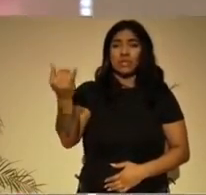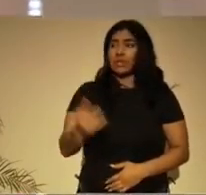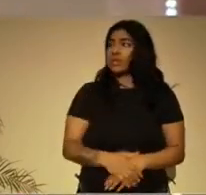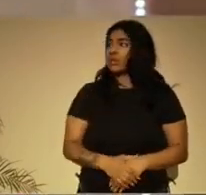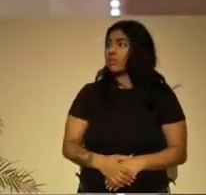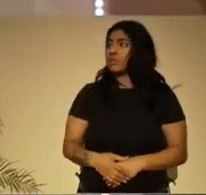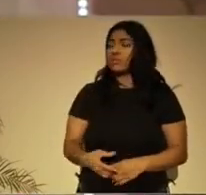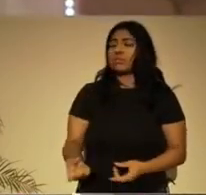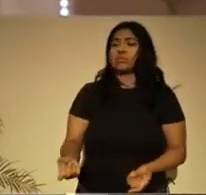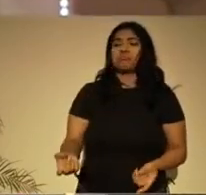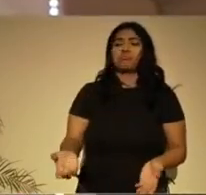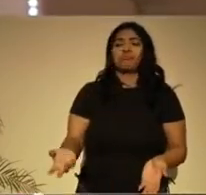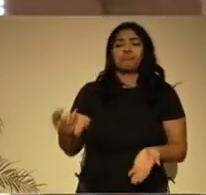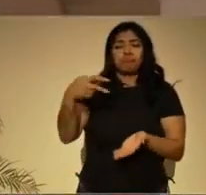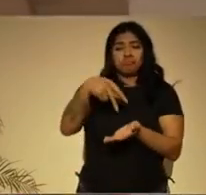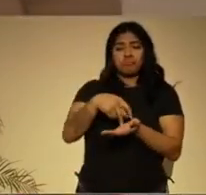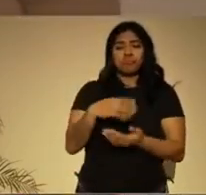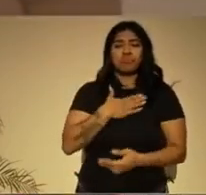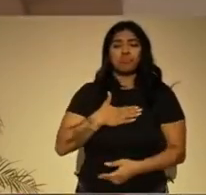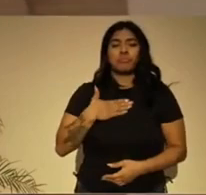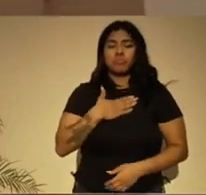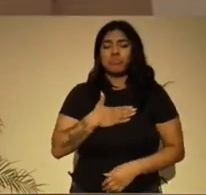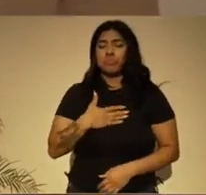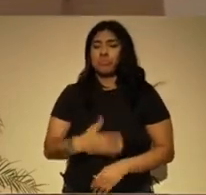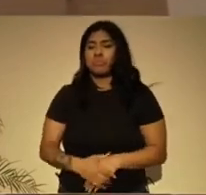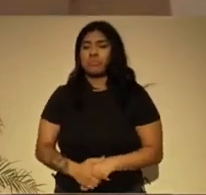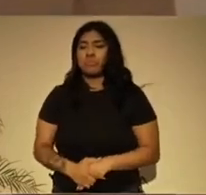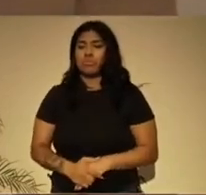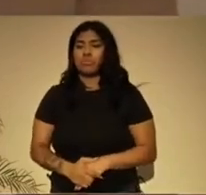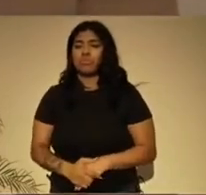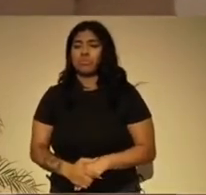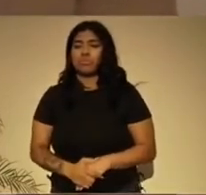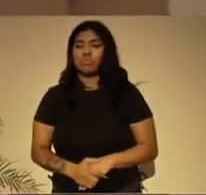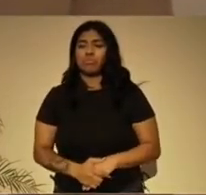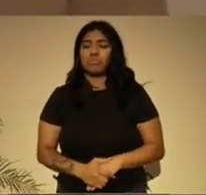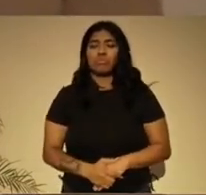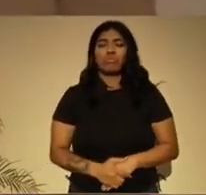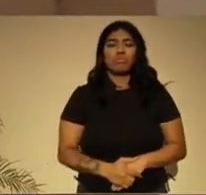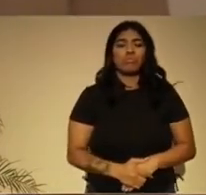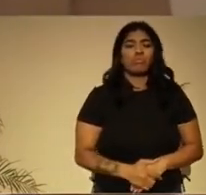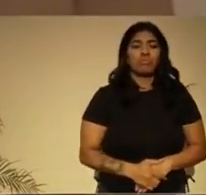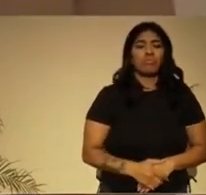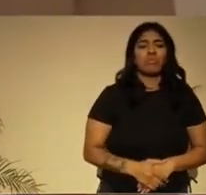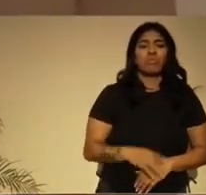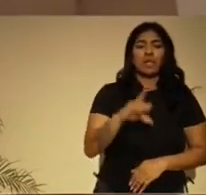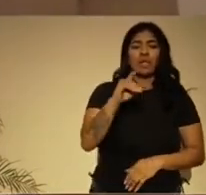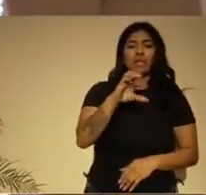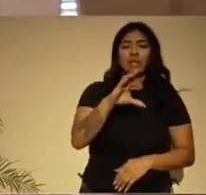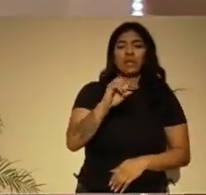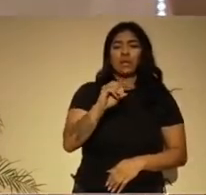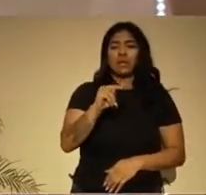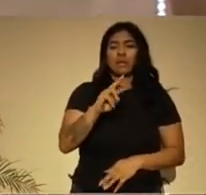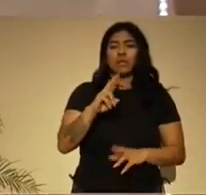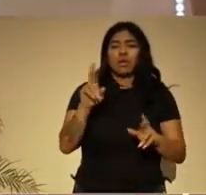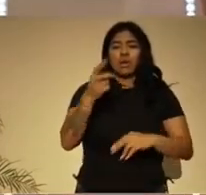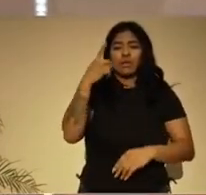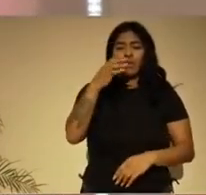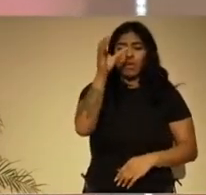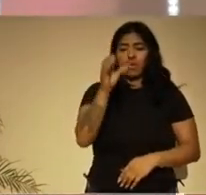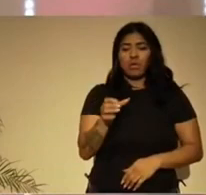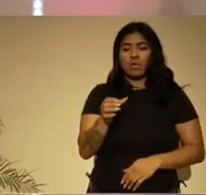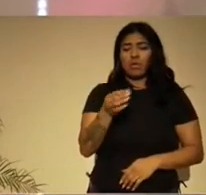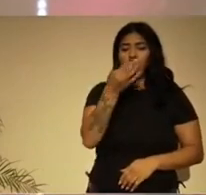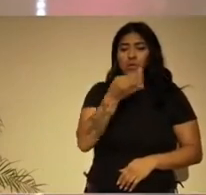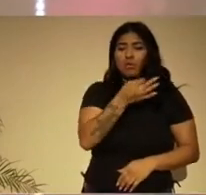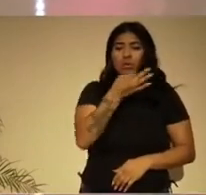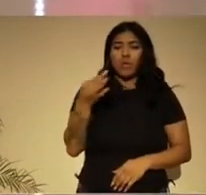I'm gonna ask everybody to stand up in this moment. And deacons, if you can get ready for communion. I'm not gonna do an altar call